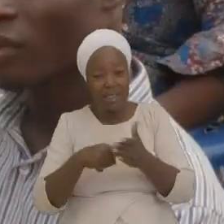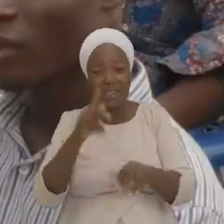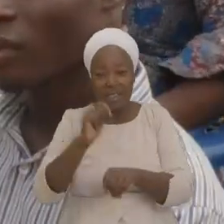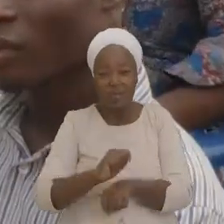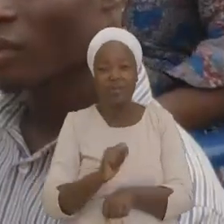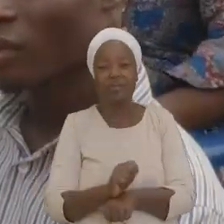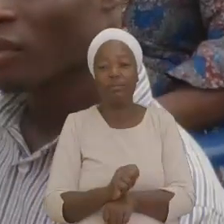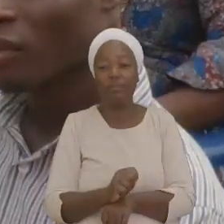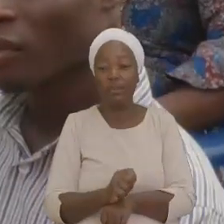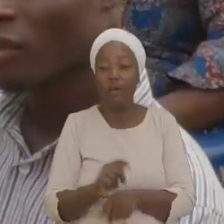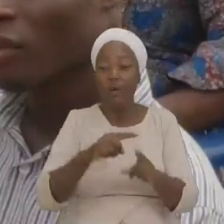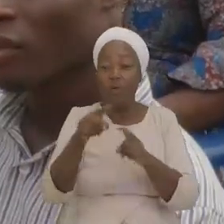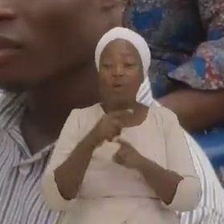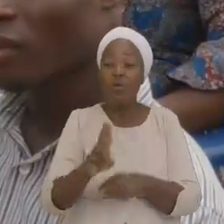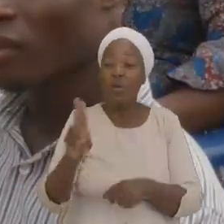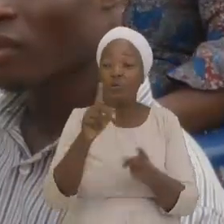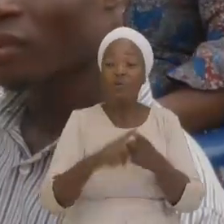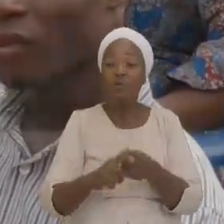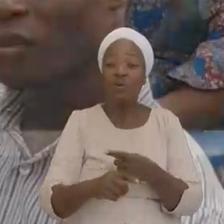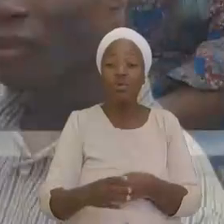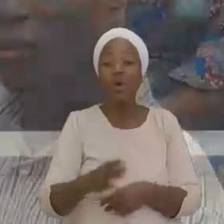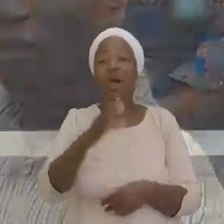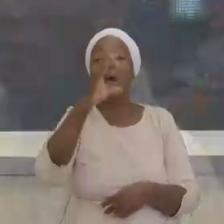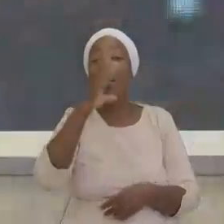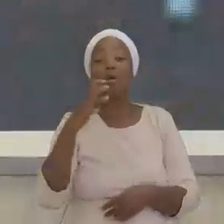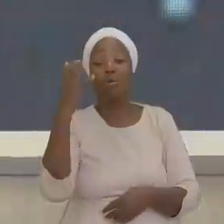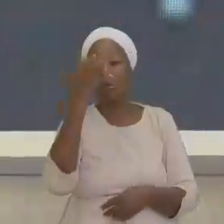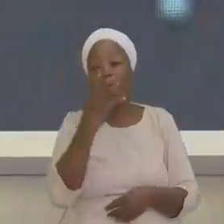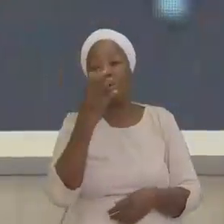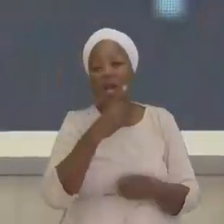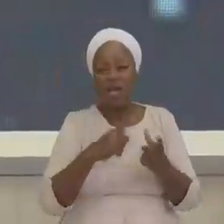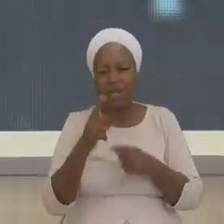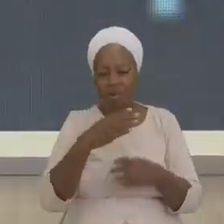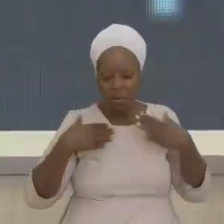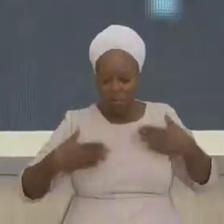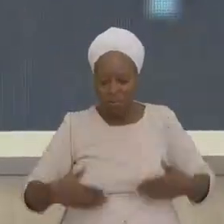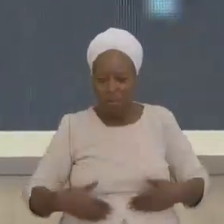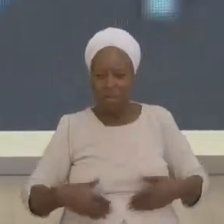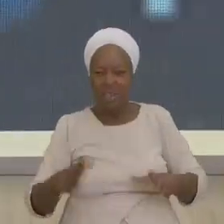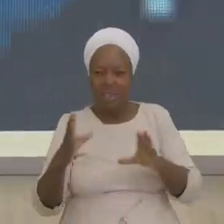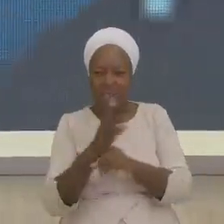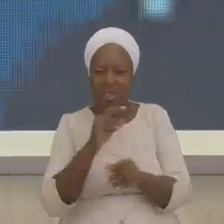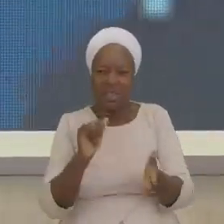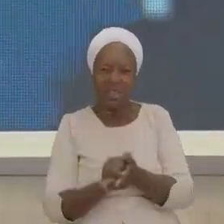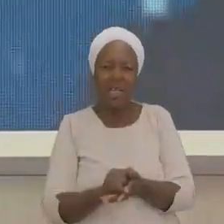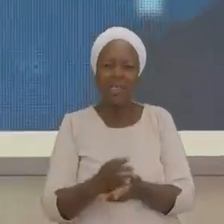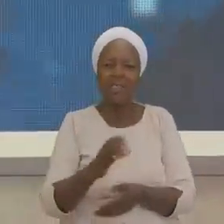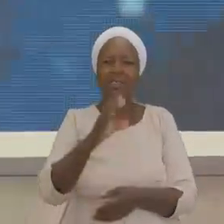When you are used to alcohol and your system takes that alcohol every